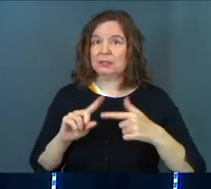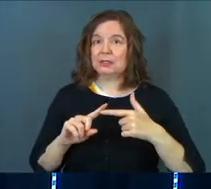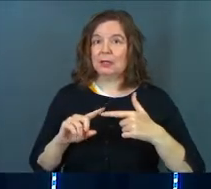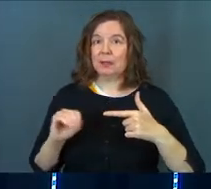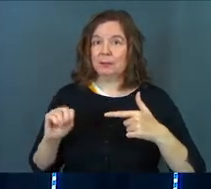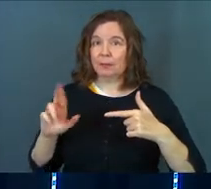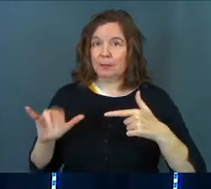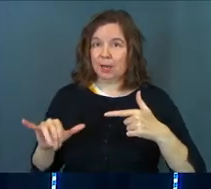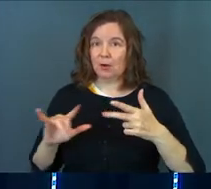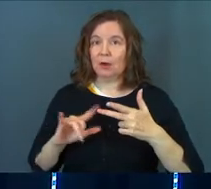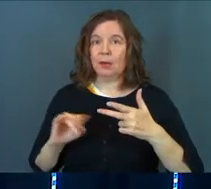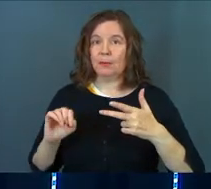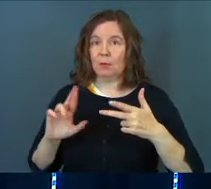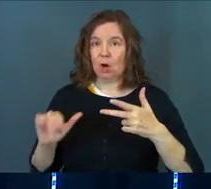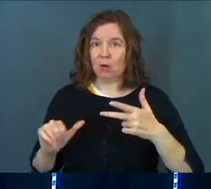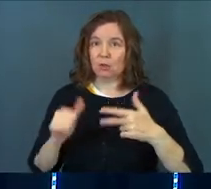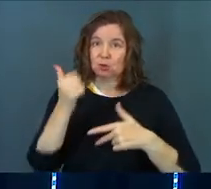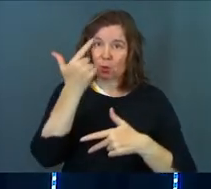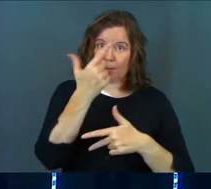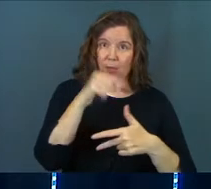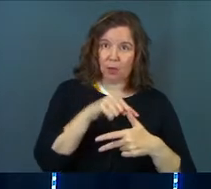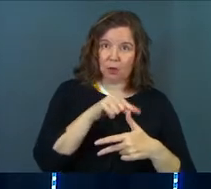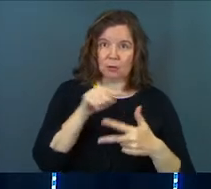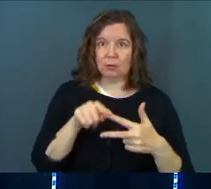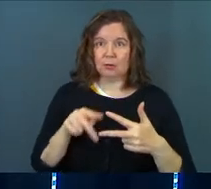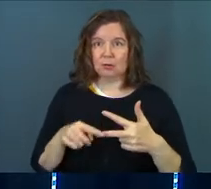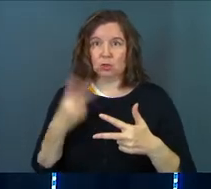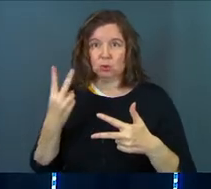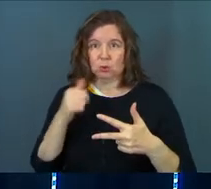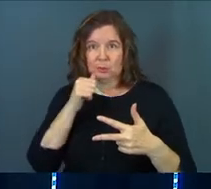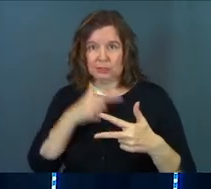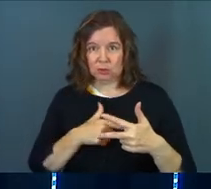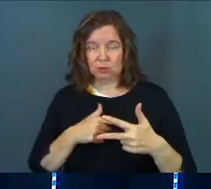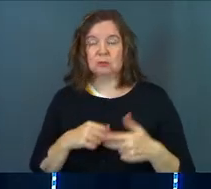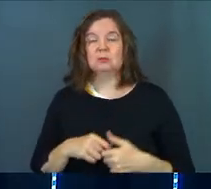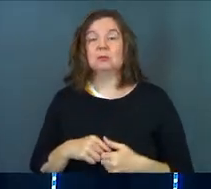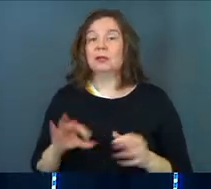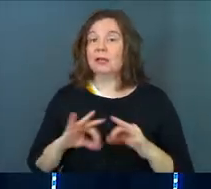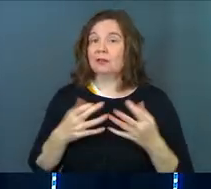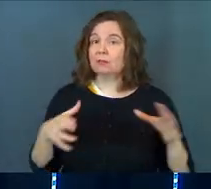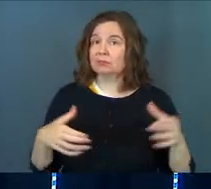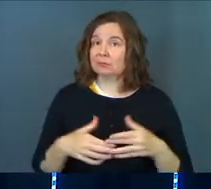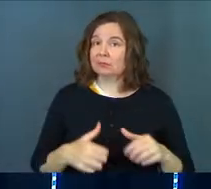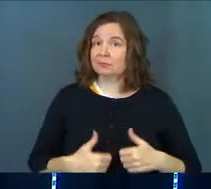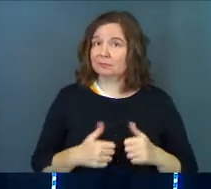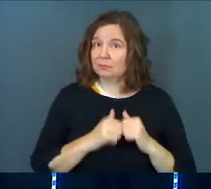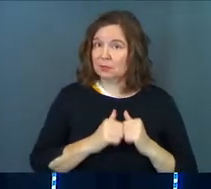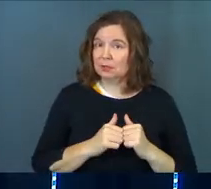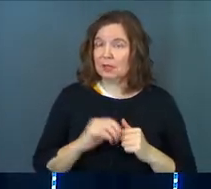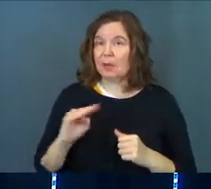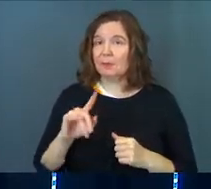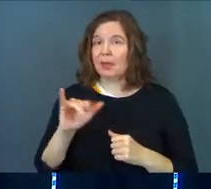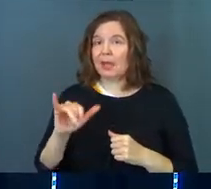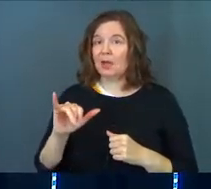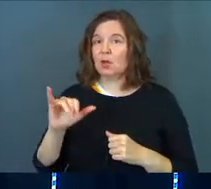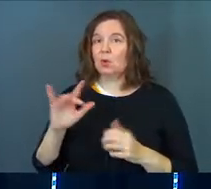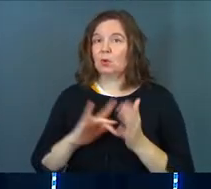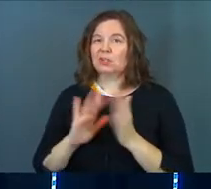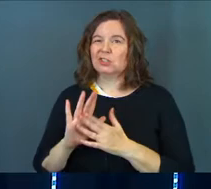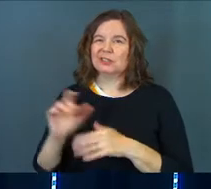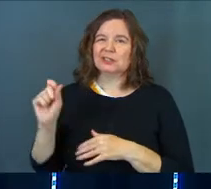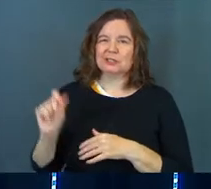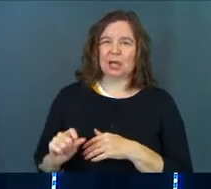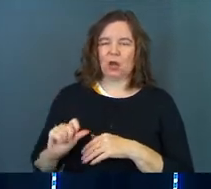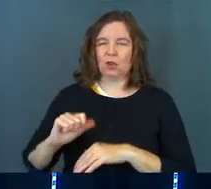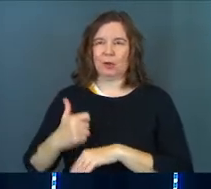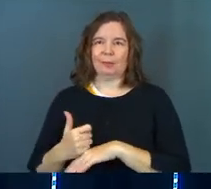and Martha, a brother and his two sisters. They're a family. They live in the same house. And Bethany was Jesus' southern